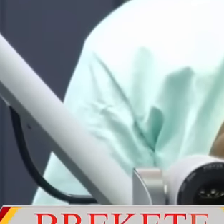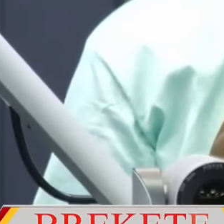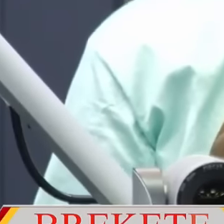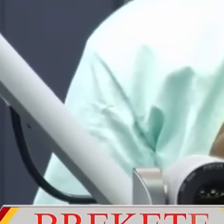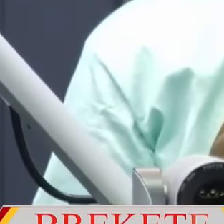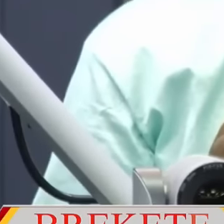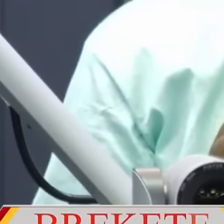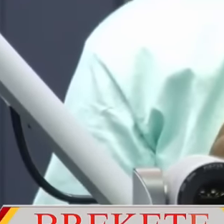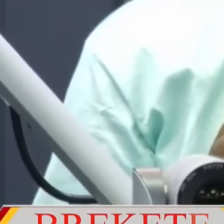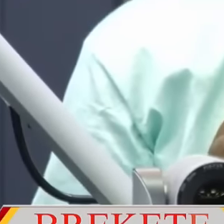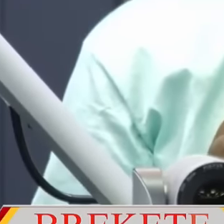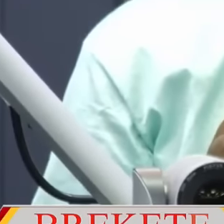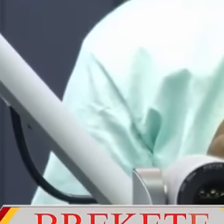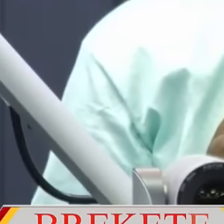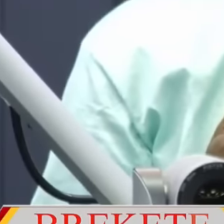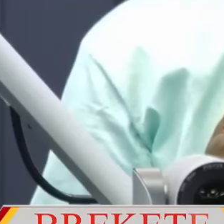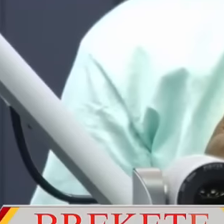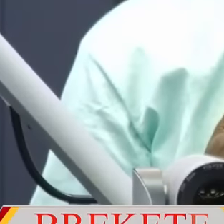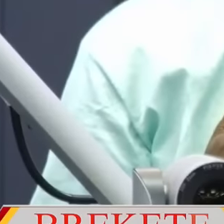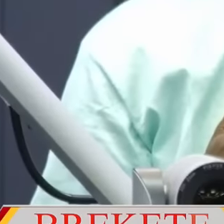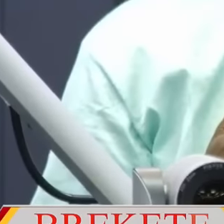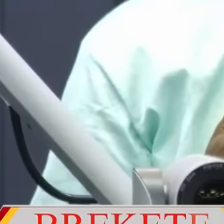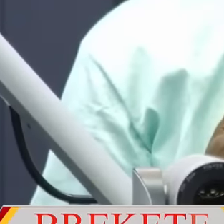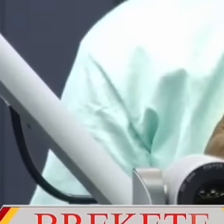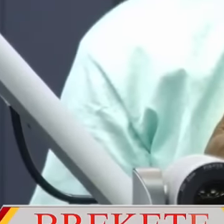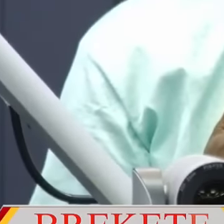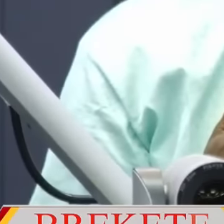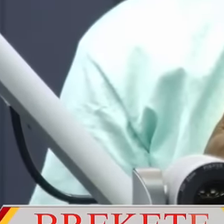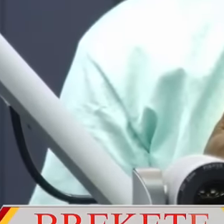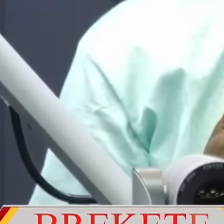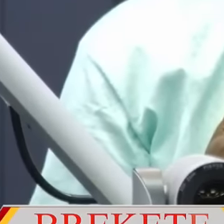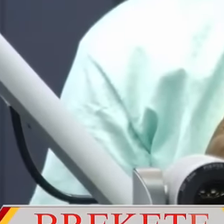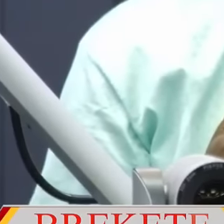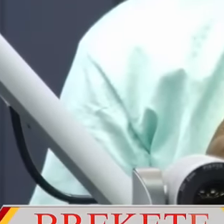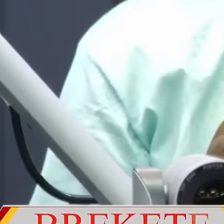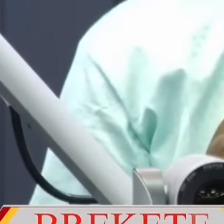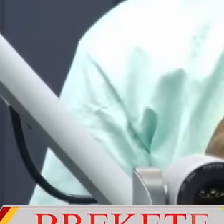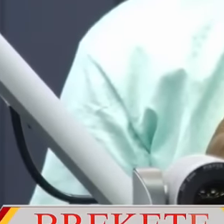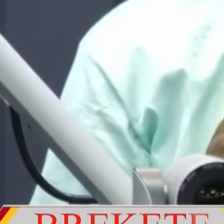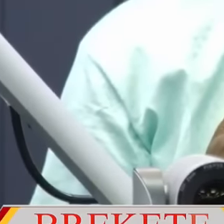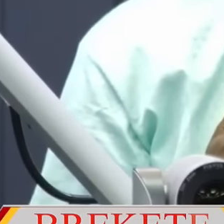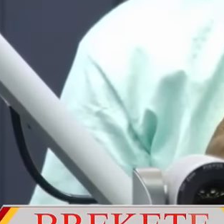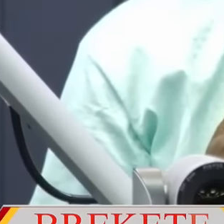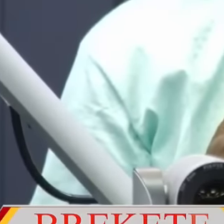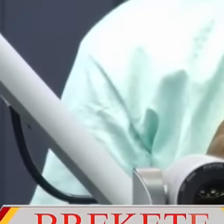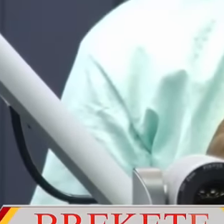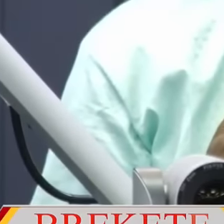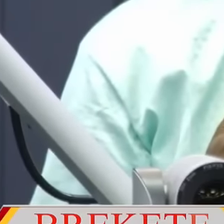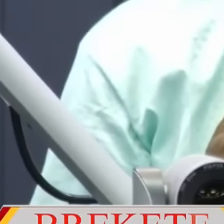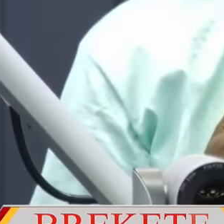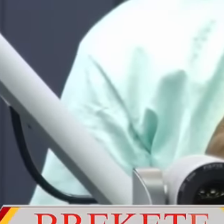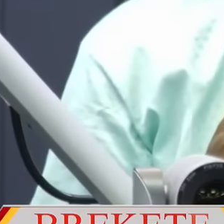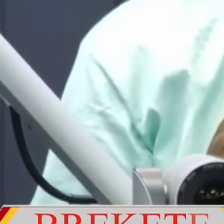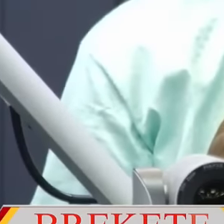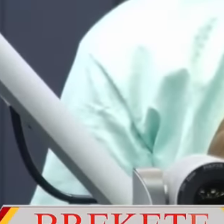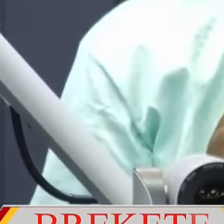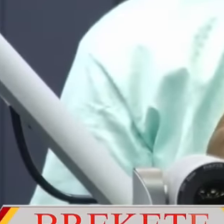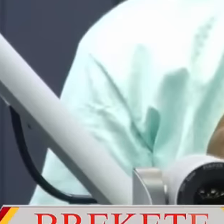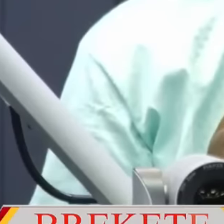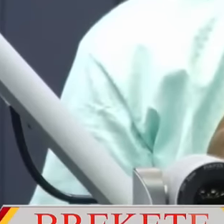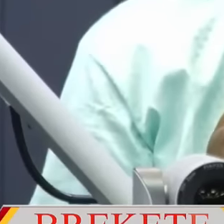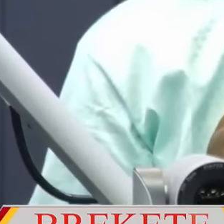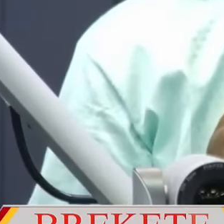Allah duk shawara da muka yanke kai tsaye insha Allah zan gaya maka idan akwai wani taimakon da muke nema a bamu sai a bamu to